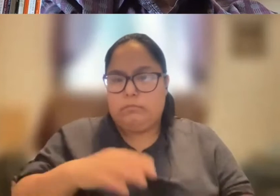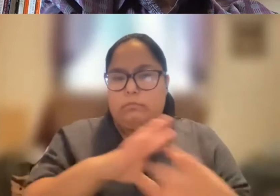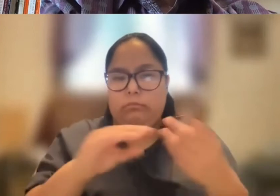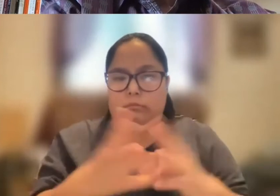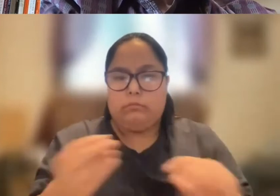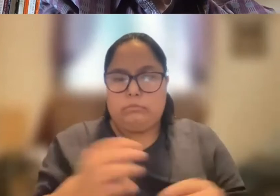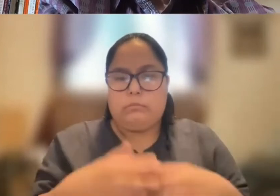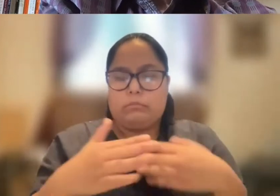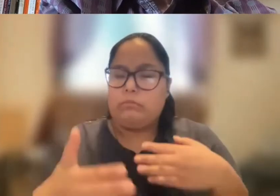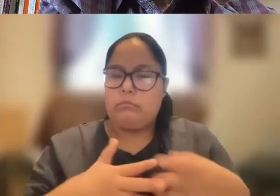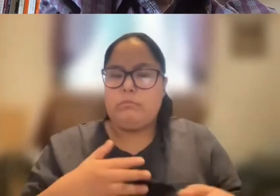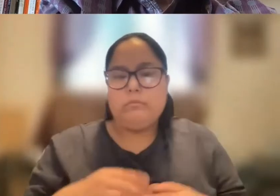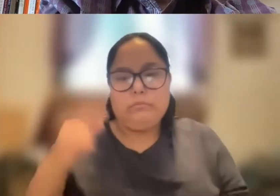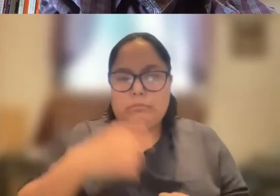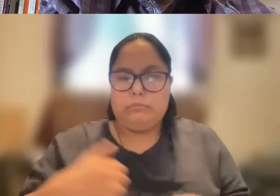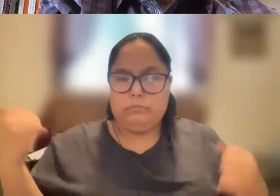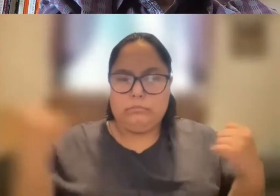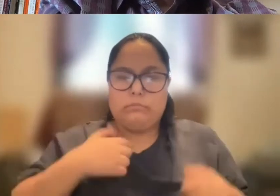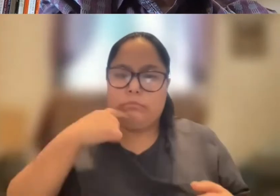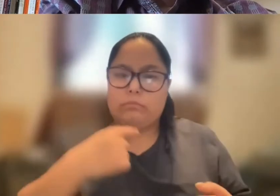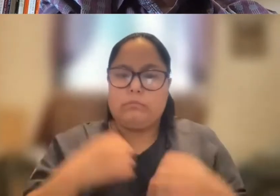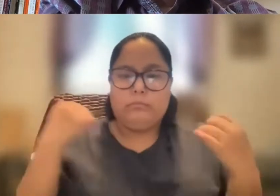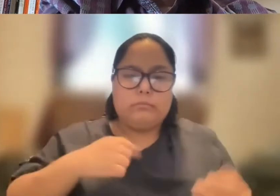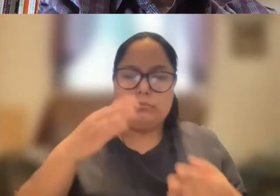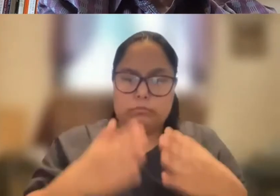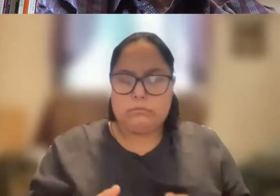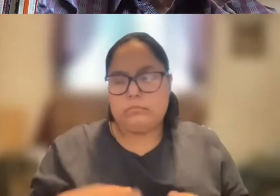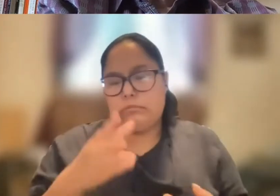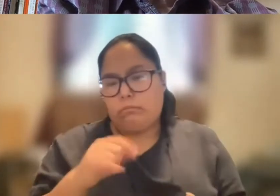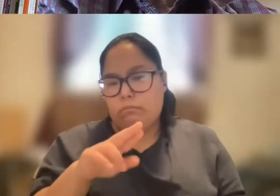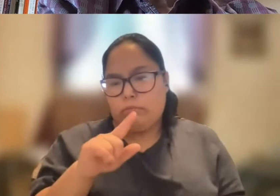very moving, and you are a brave, brave soldier."